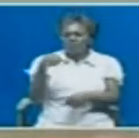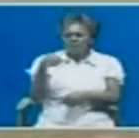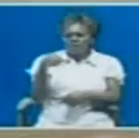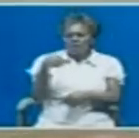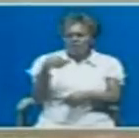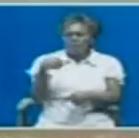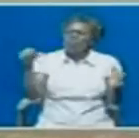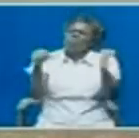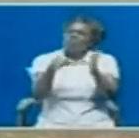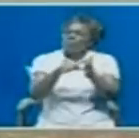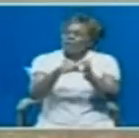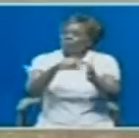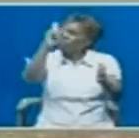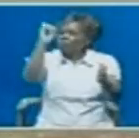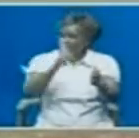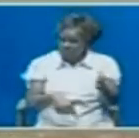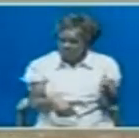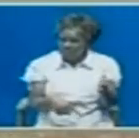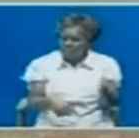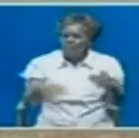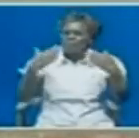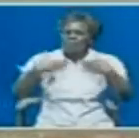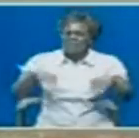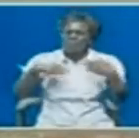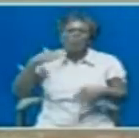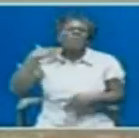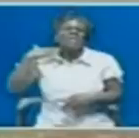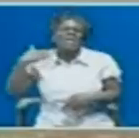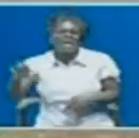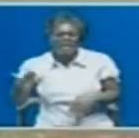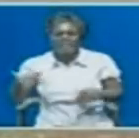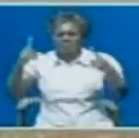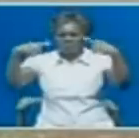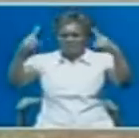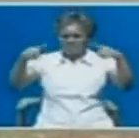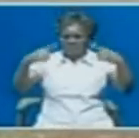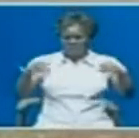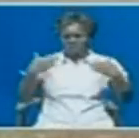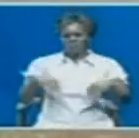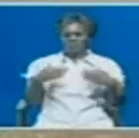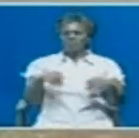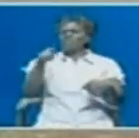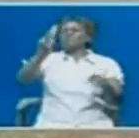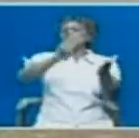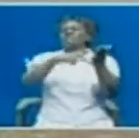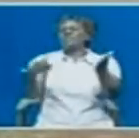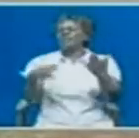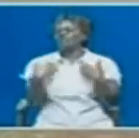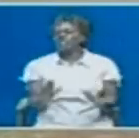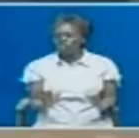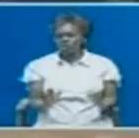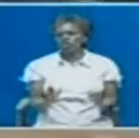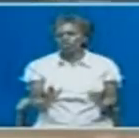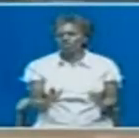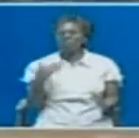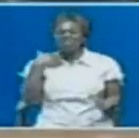Yeah, what the problem is that people hate people who have succeeded in what they would want to do, but they haven't succeeded. So